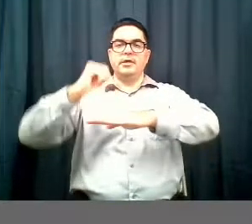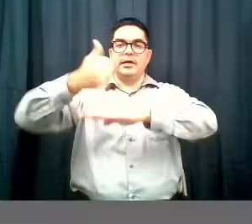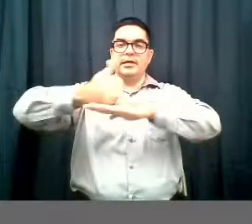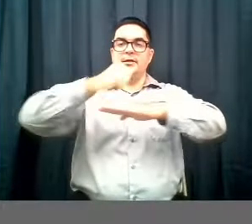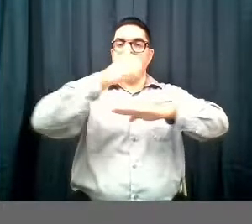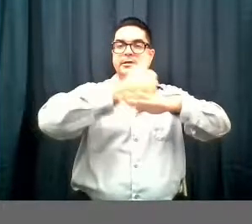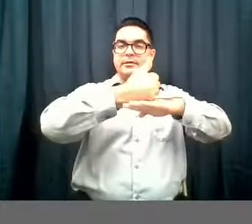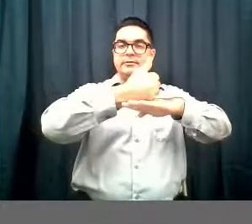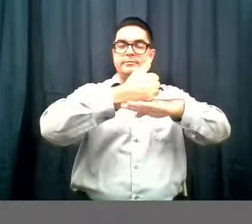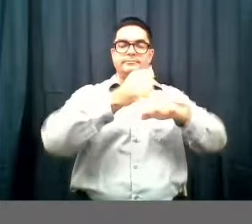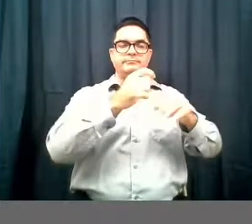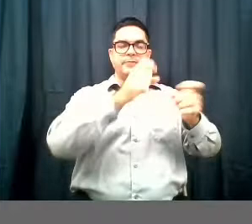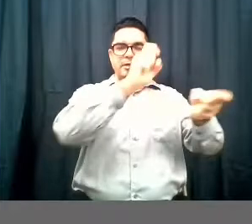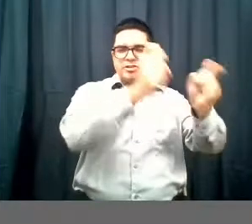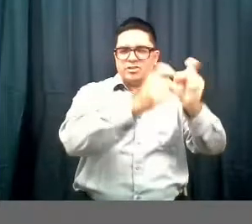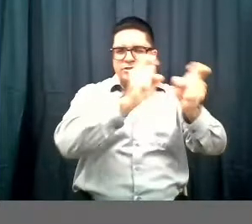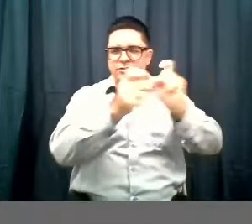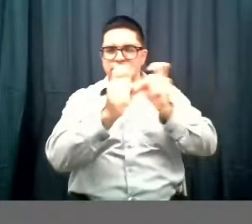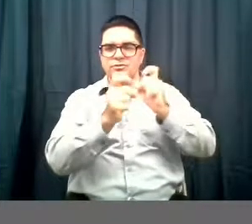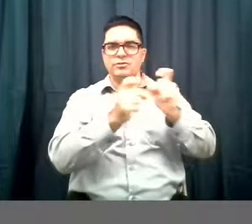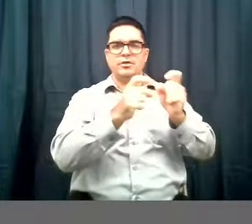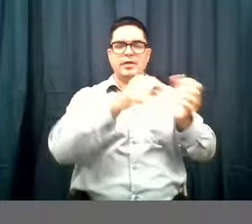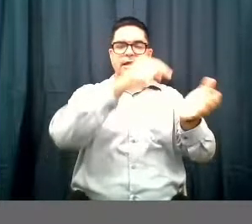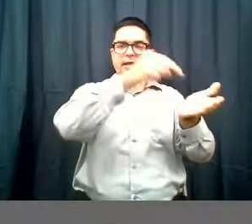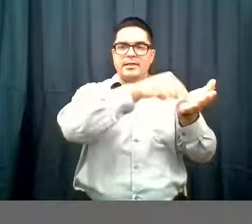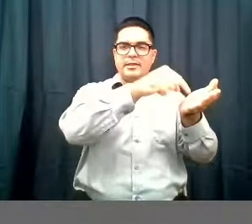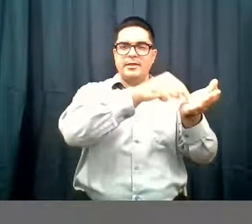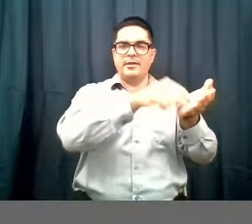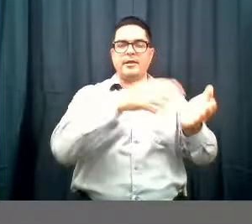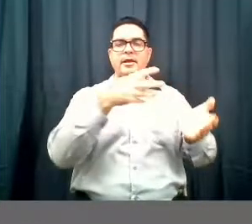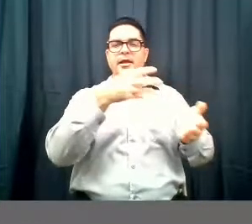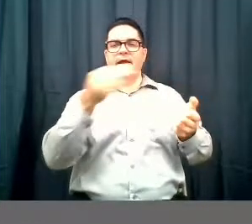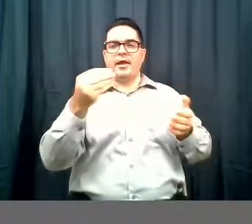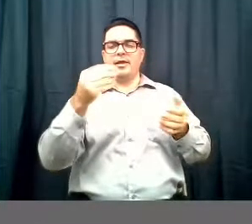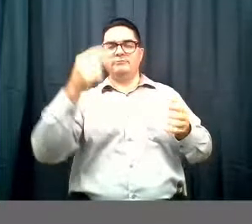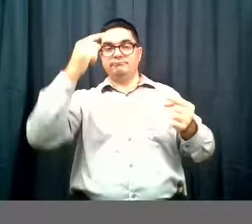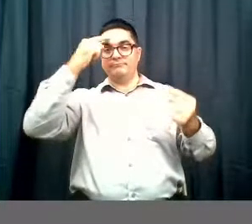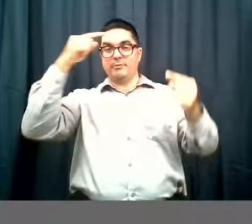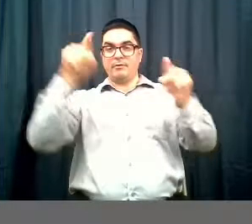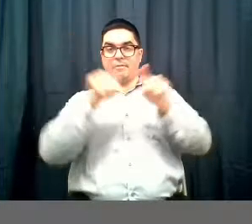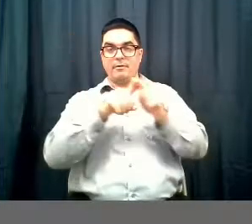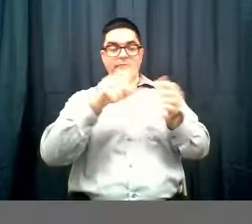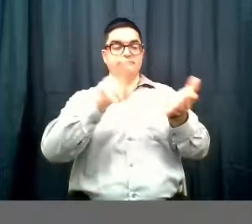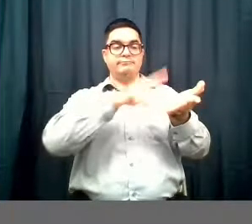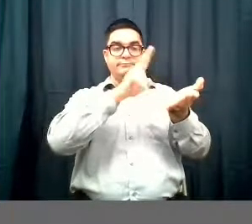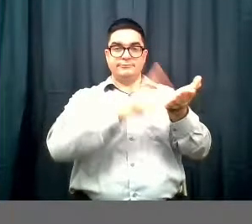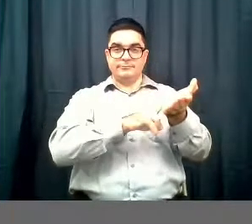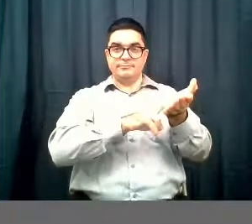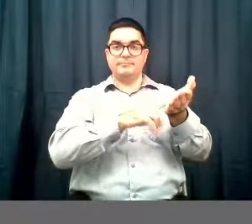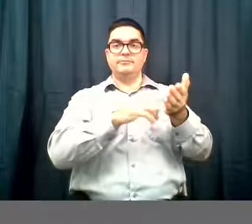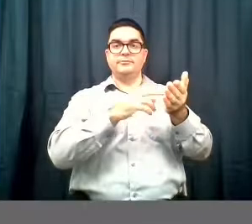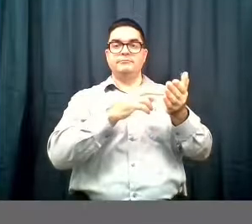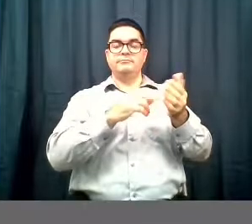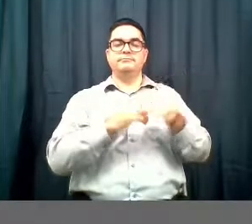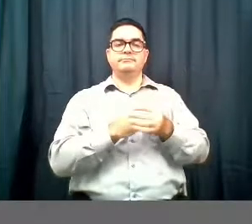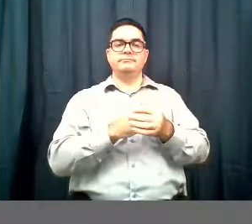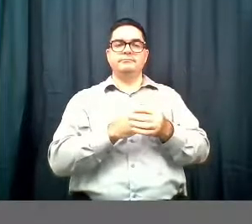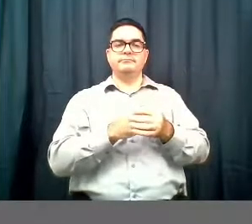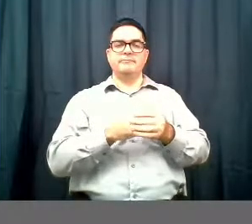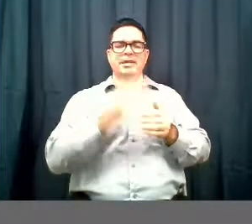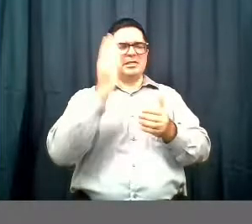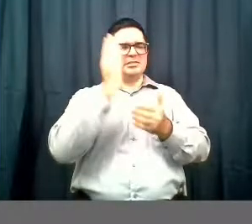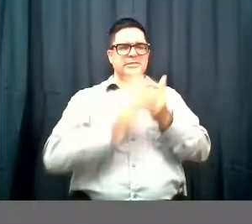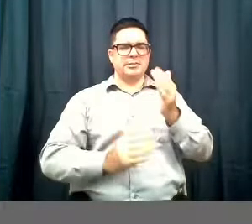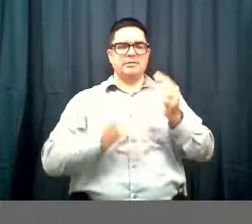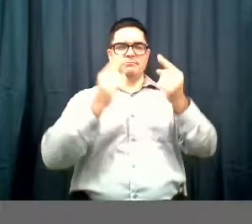debt and have already filed proposed agreements for another 55% of the debt. Here are just a few of the highlights. First,